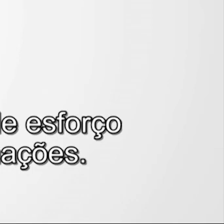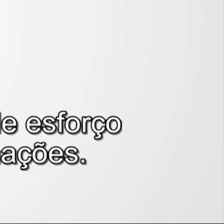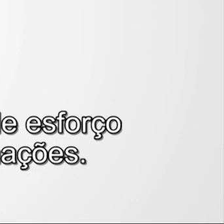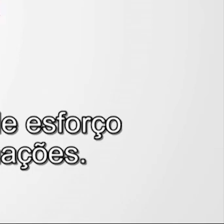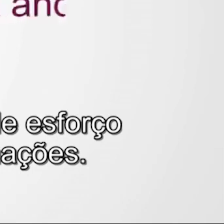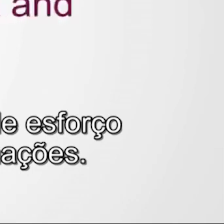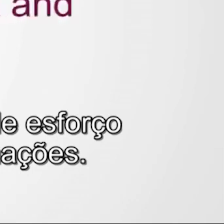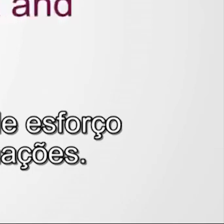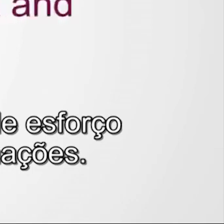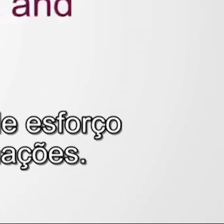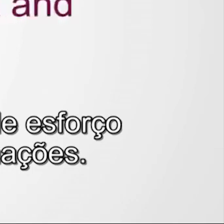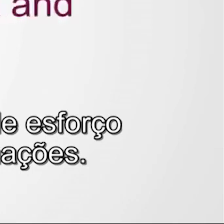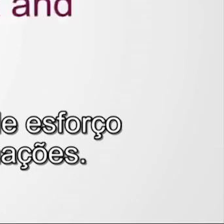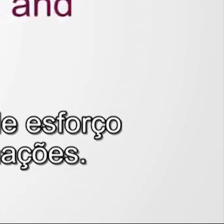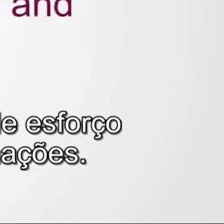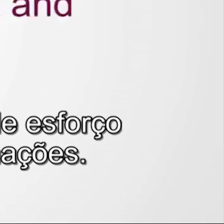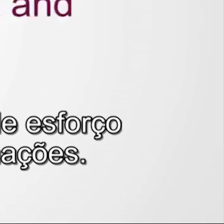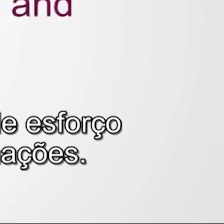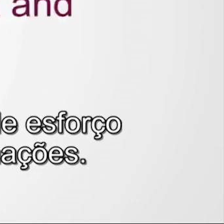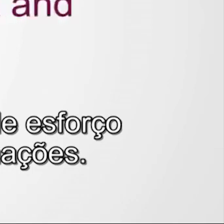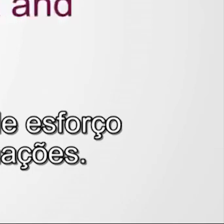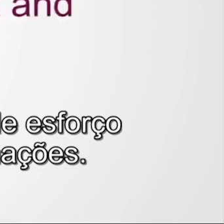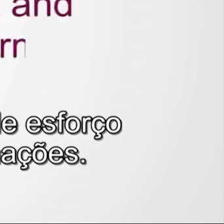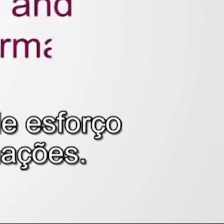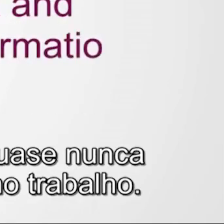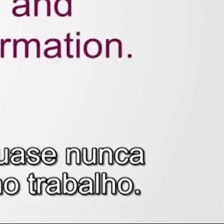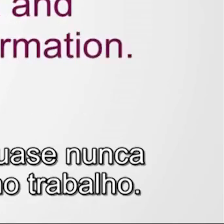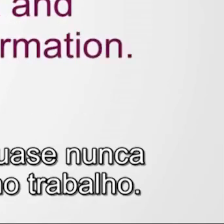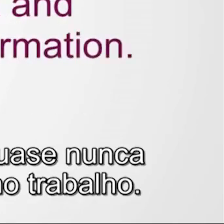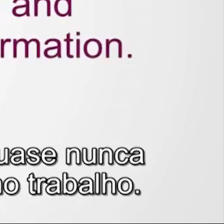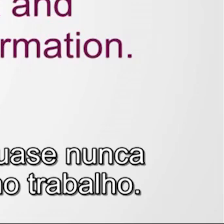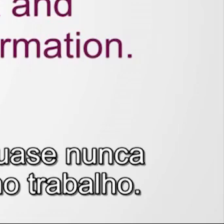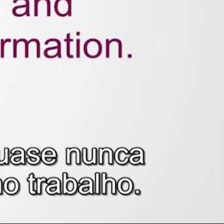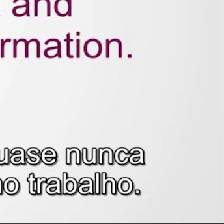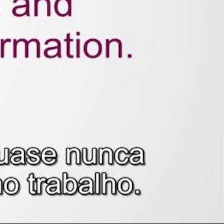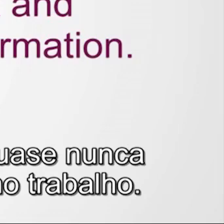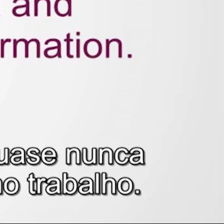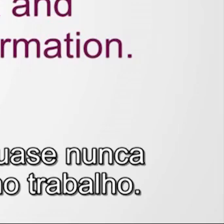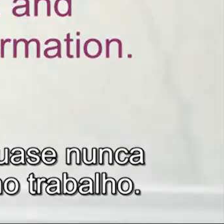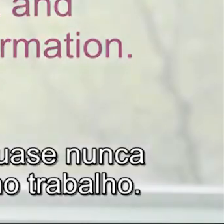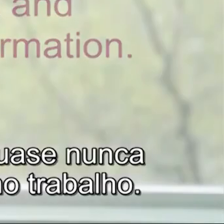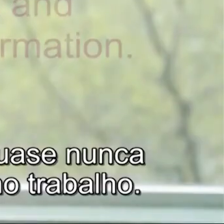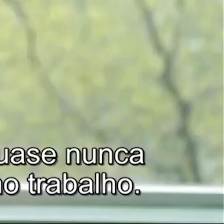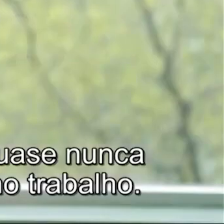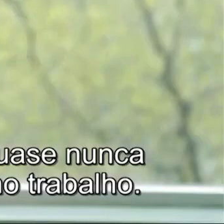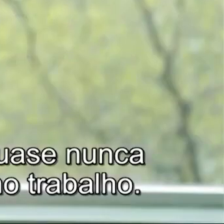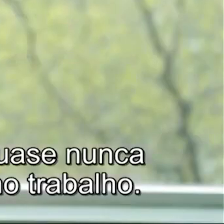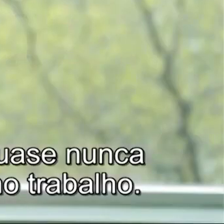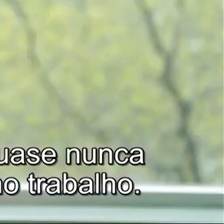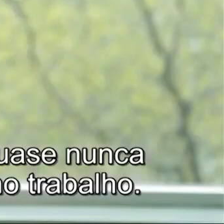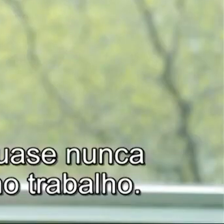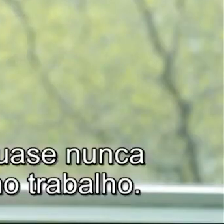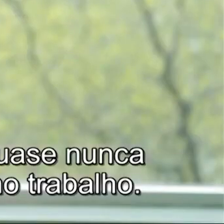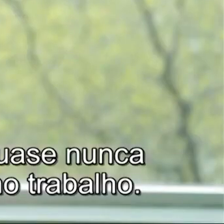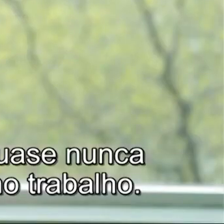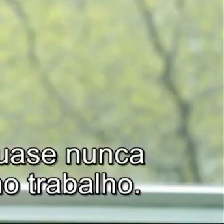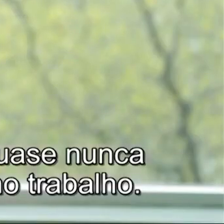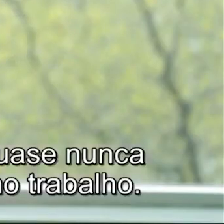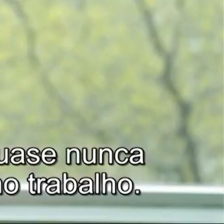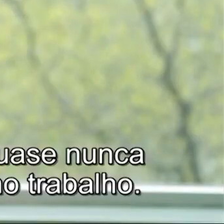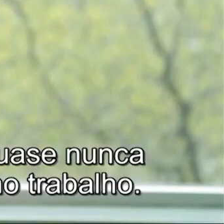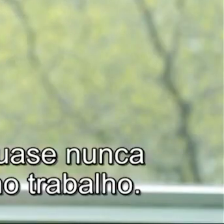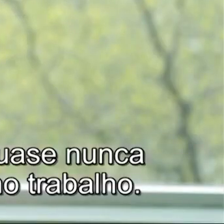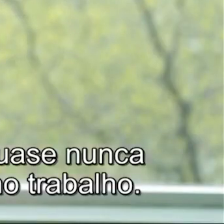doing the least amount of work and getting the most amount of information. For those of you that work in companies, you know that